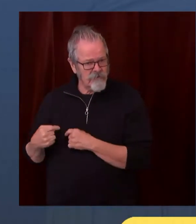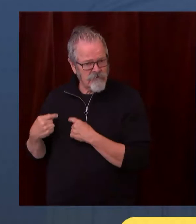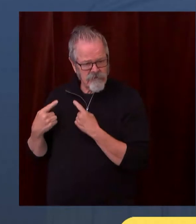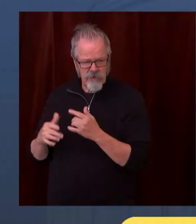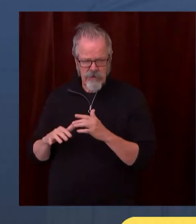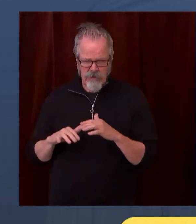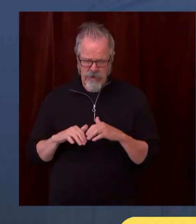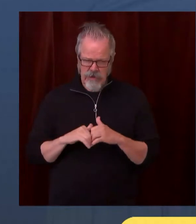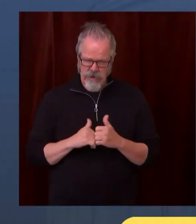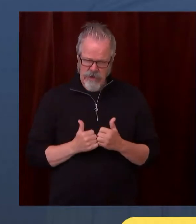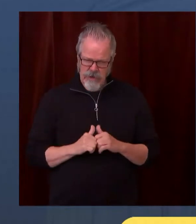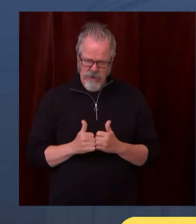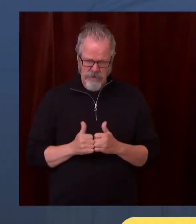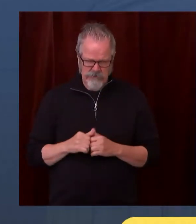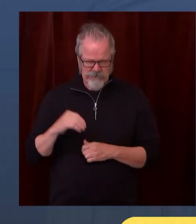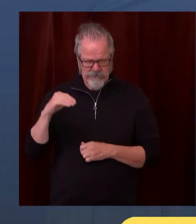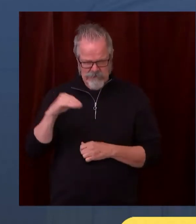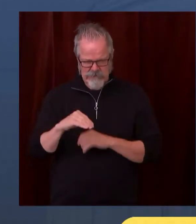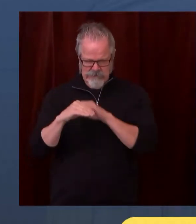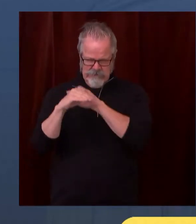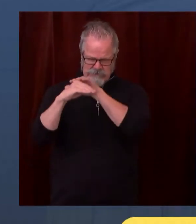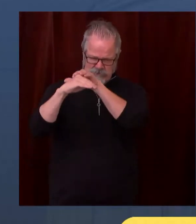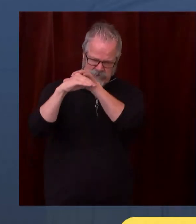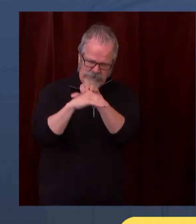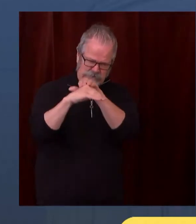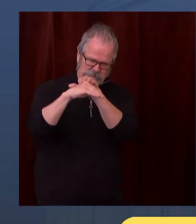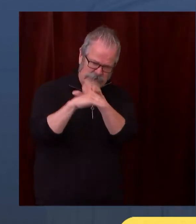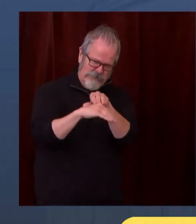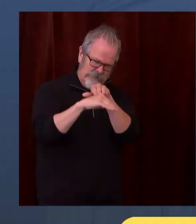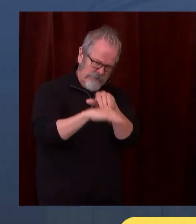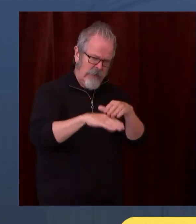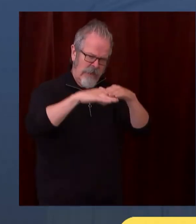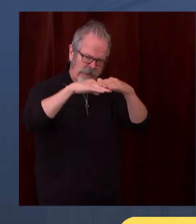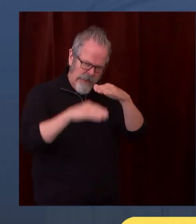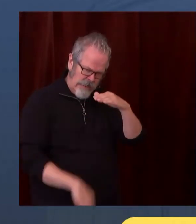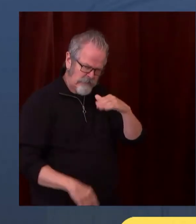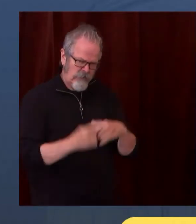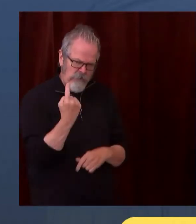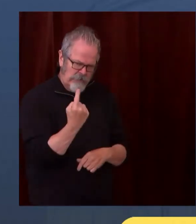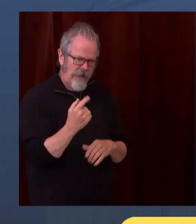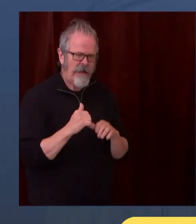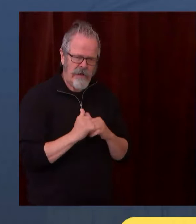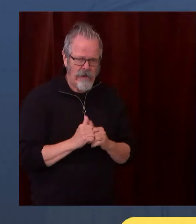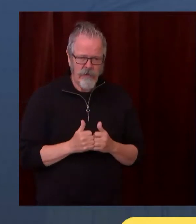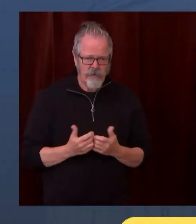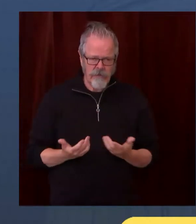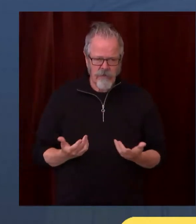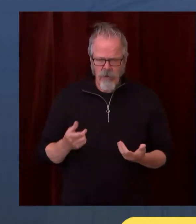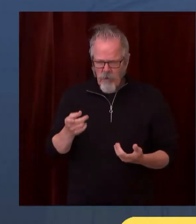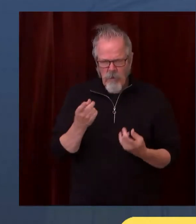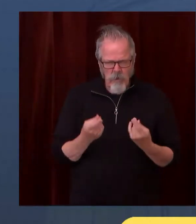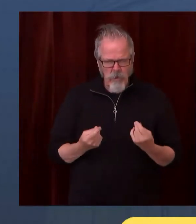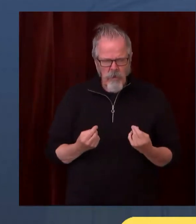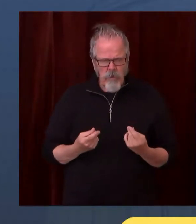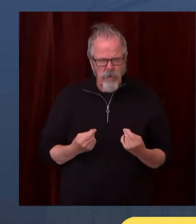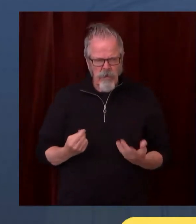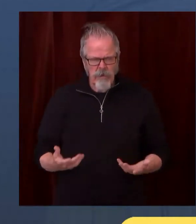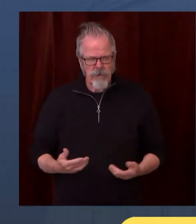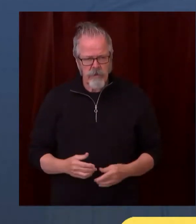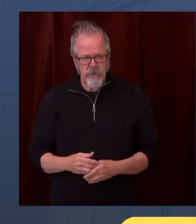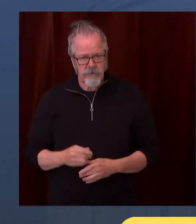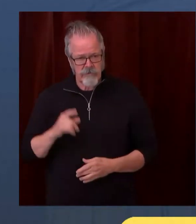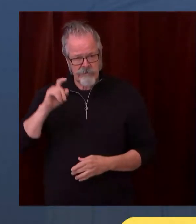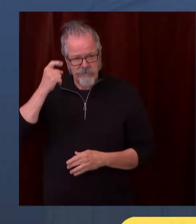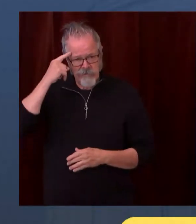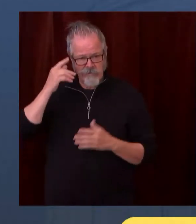numbers back below 1? Well, it's more important what Washingtonians are going to do, and I am hopeful that